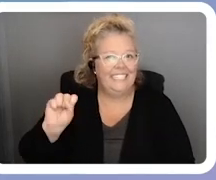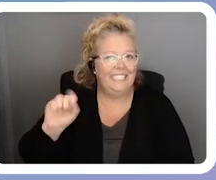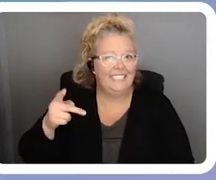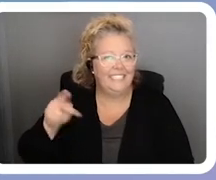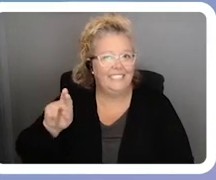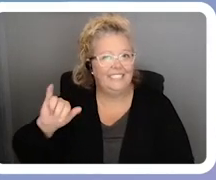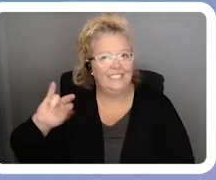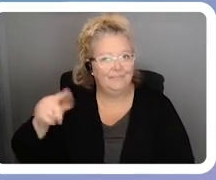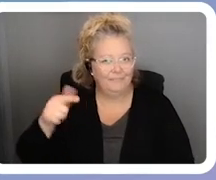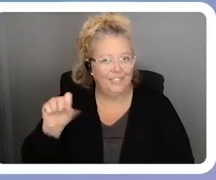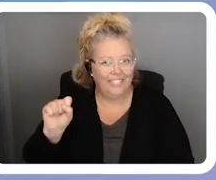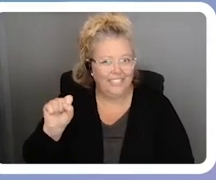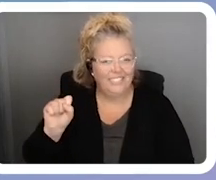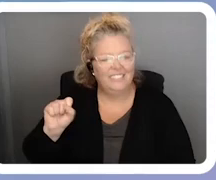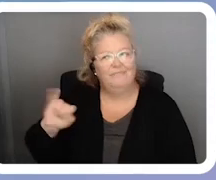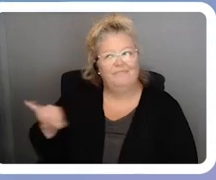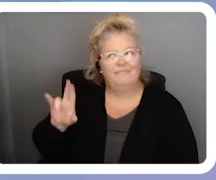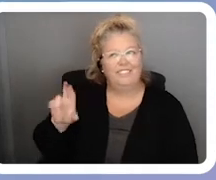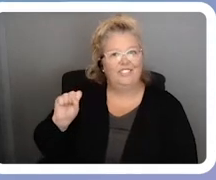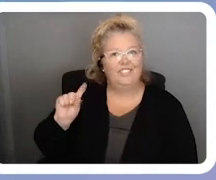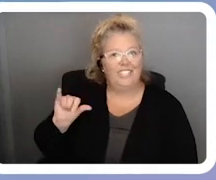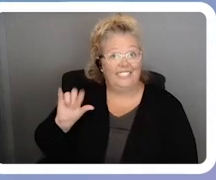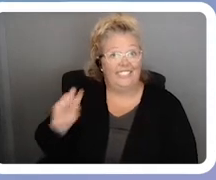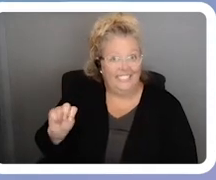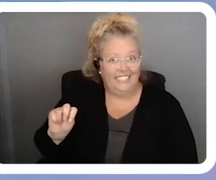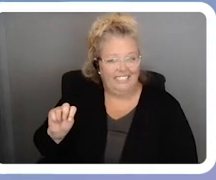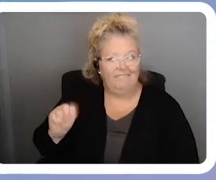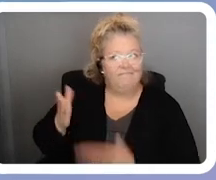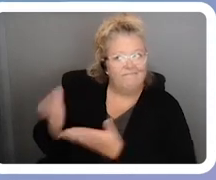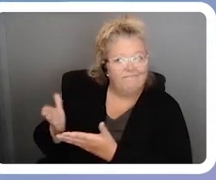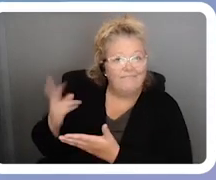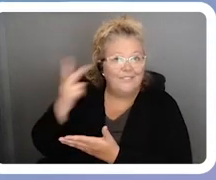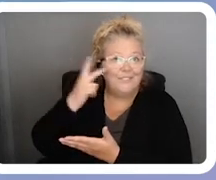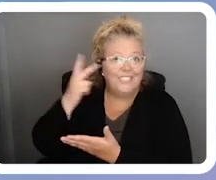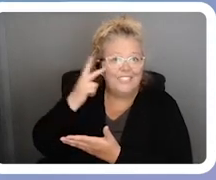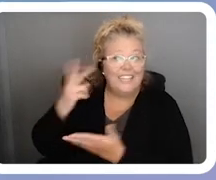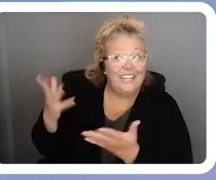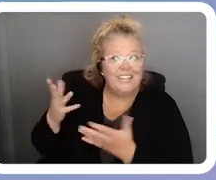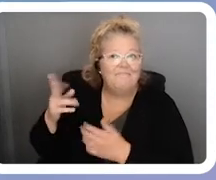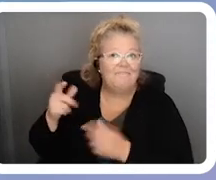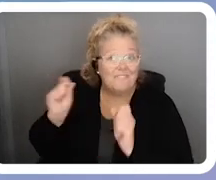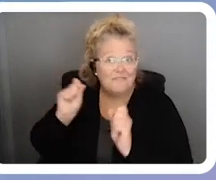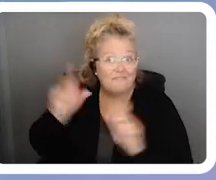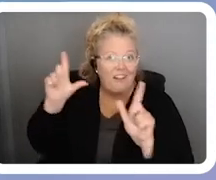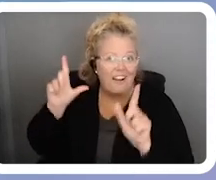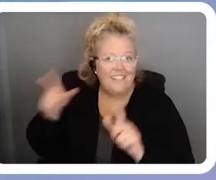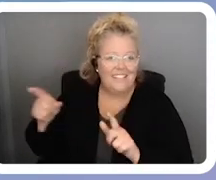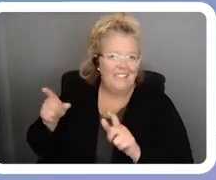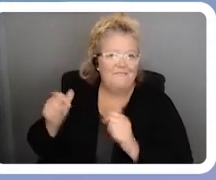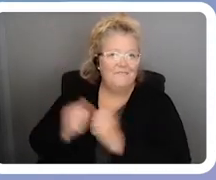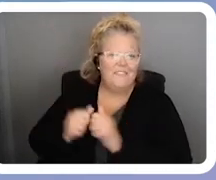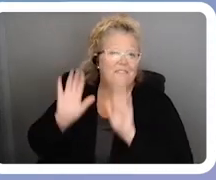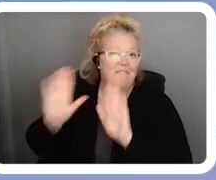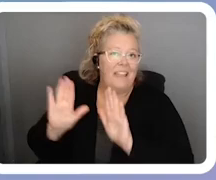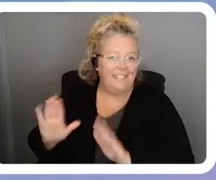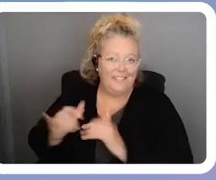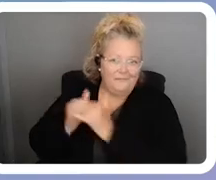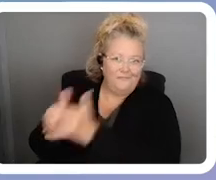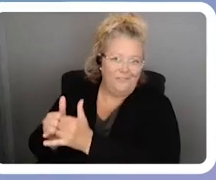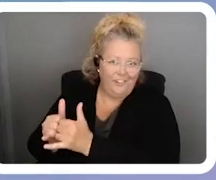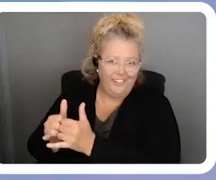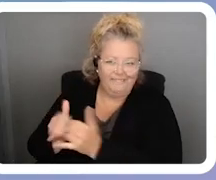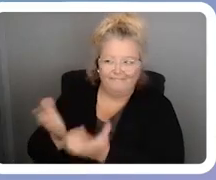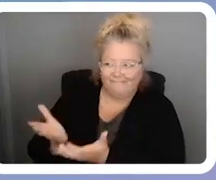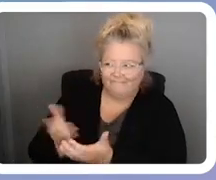join me as we honor Justin and get a peek at what it's like to be able to surprise one of our participants with this